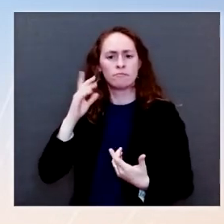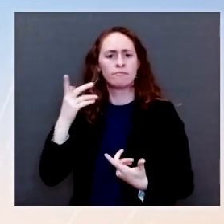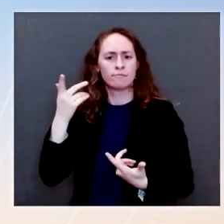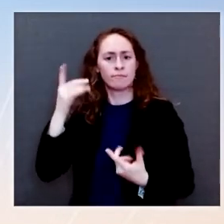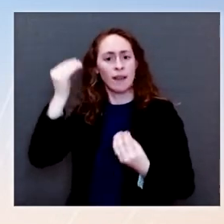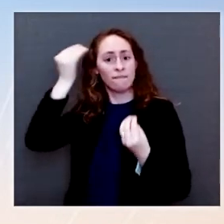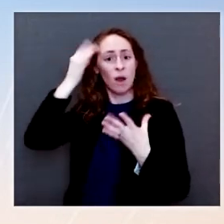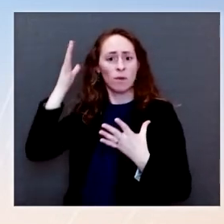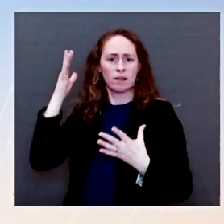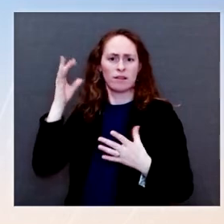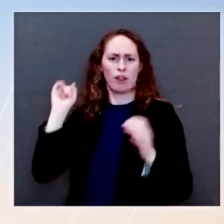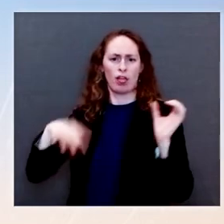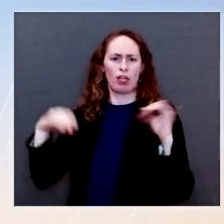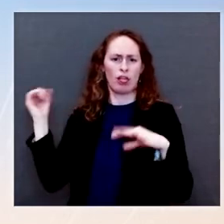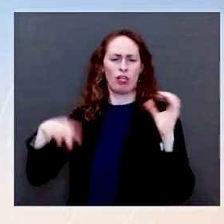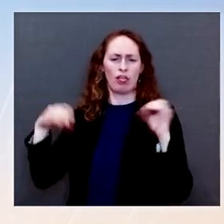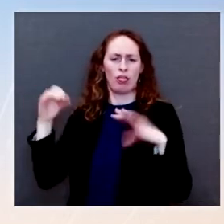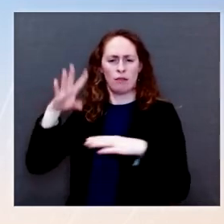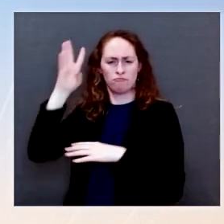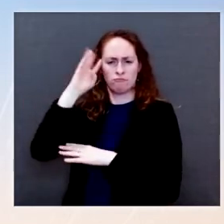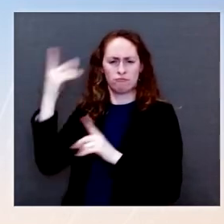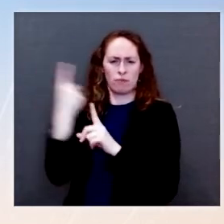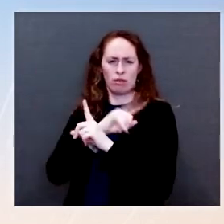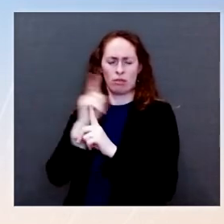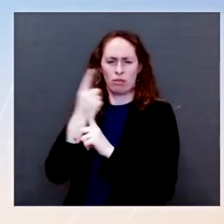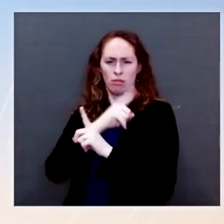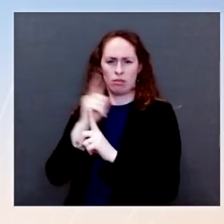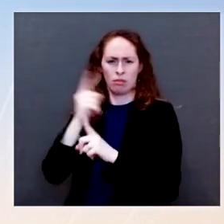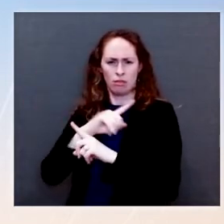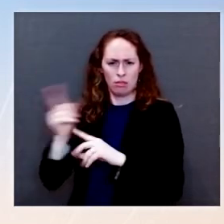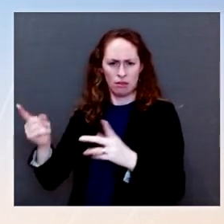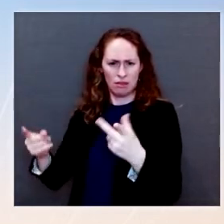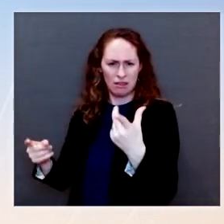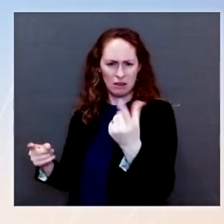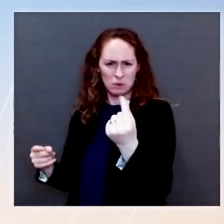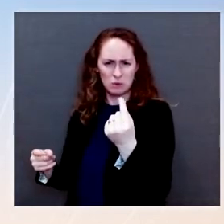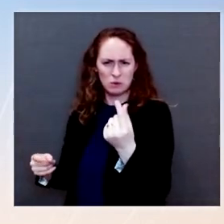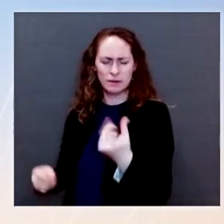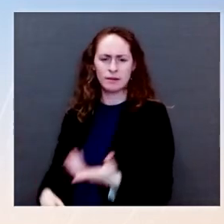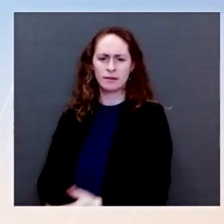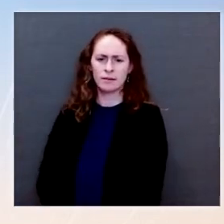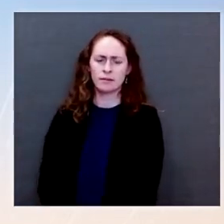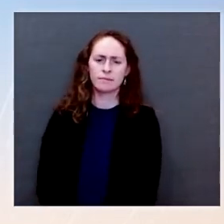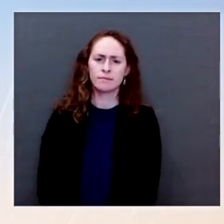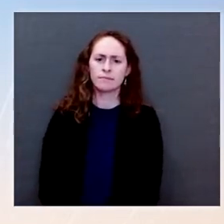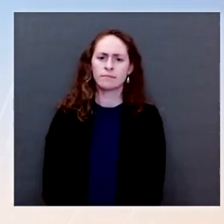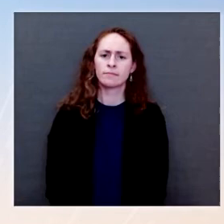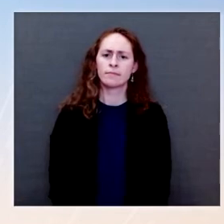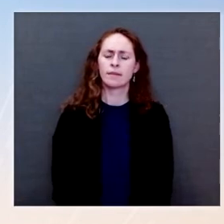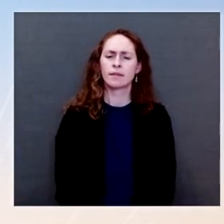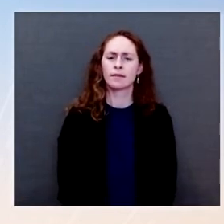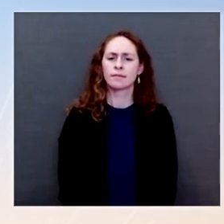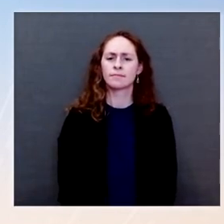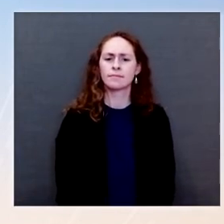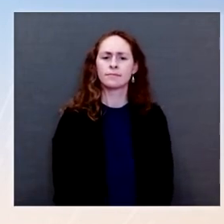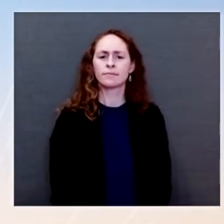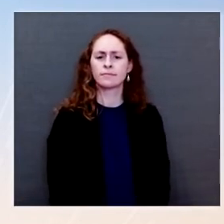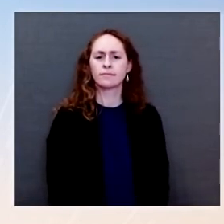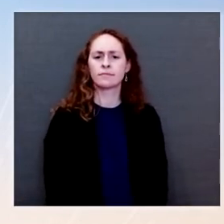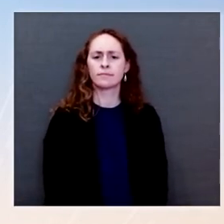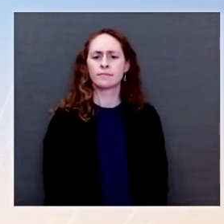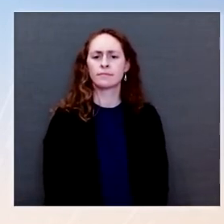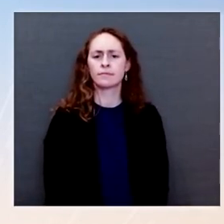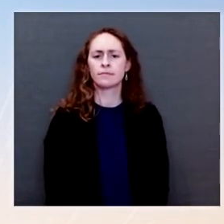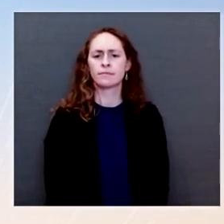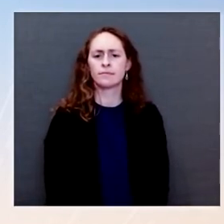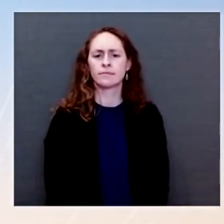representatives. And as it relates to the book, I have neither had the time nor interest in exploring or reading the book. Go ahead, Tina. The First Son's attorney Go ahead, didn't Tina. give any